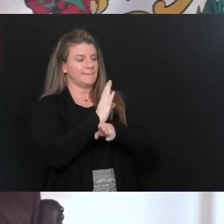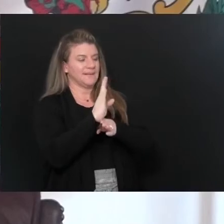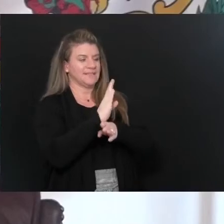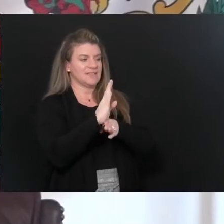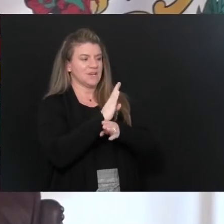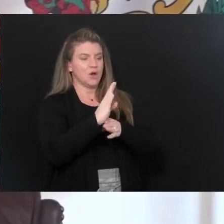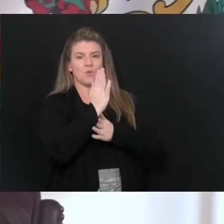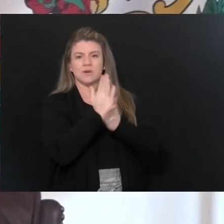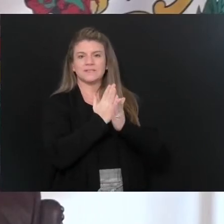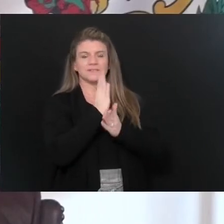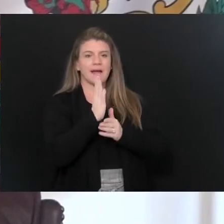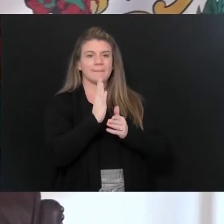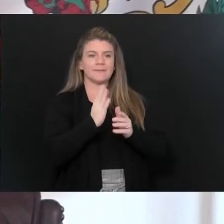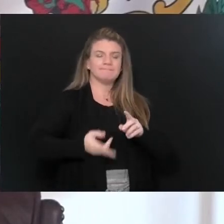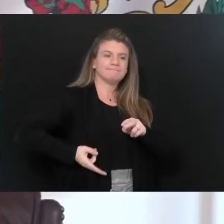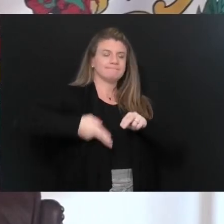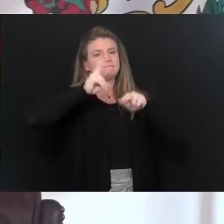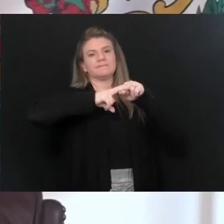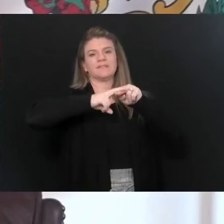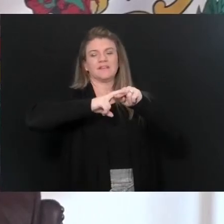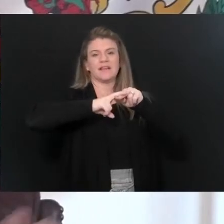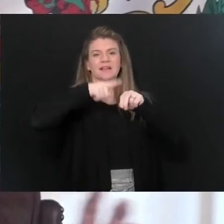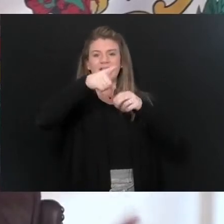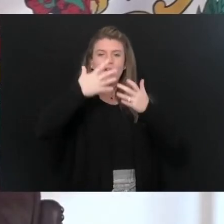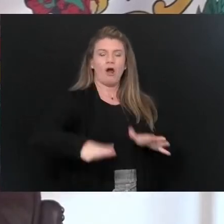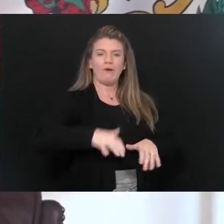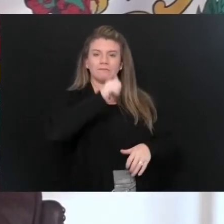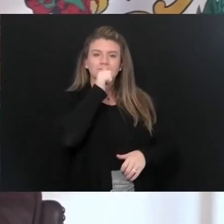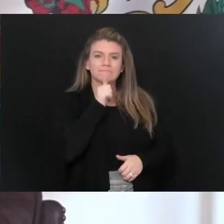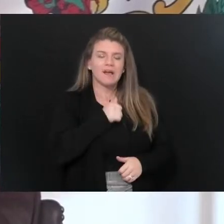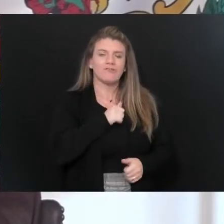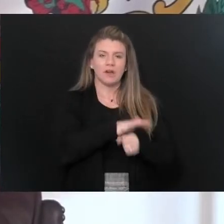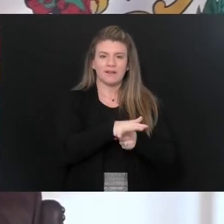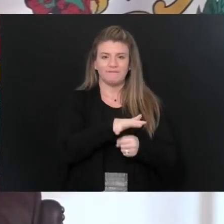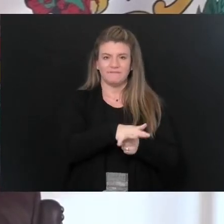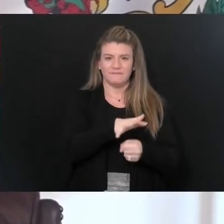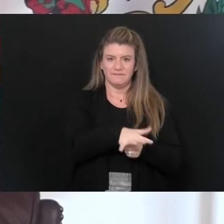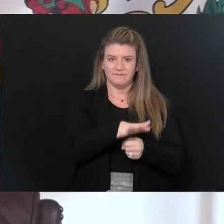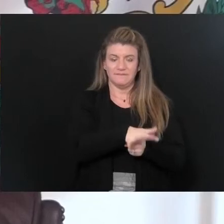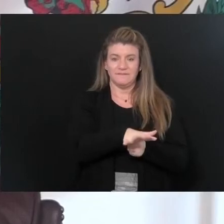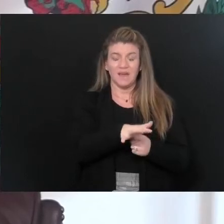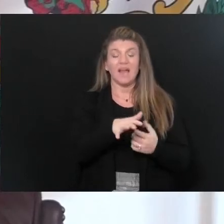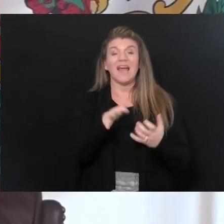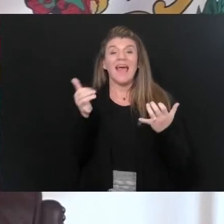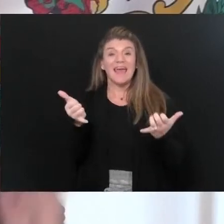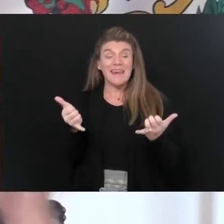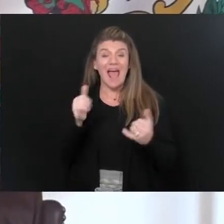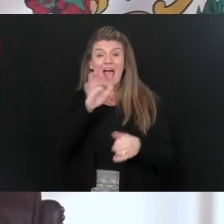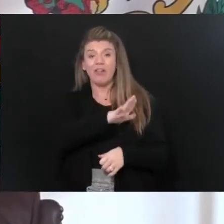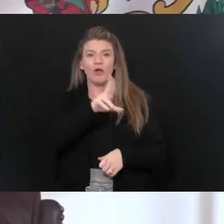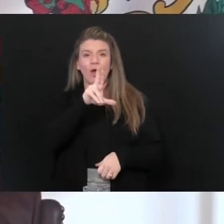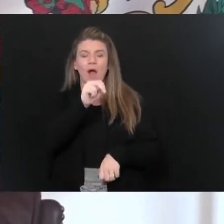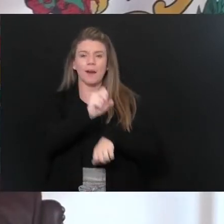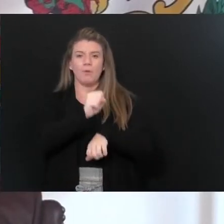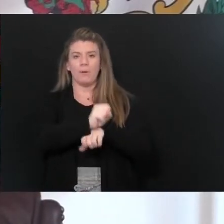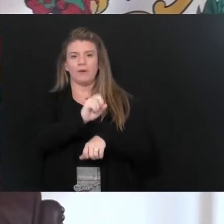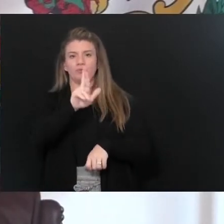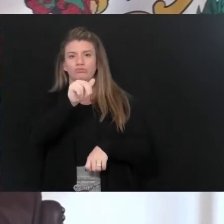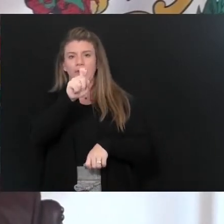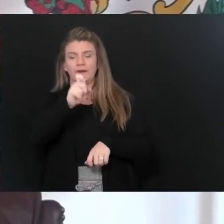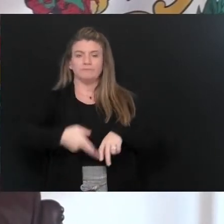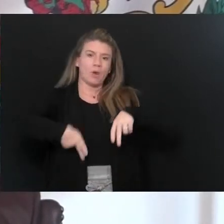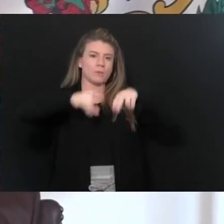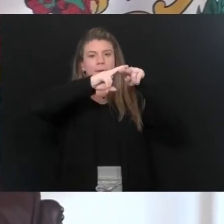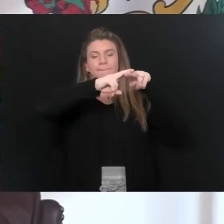with something that's on their back as they've already suffered through this whole thing, and now their unemployment rate shoots straight